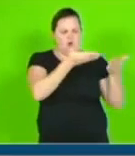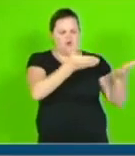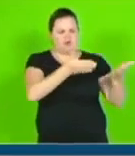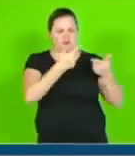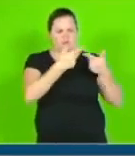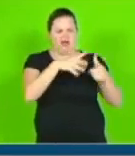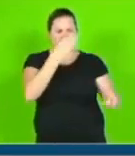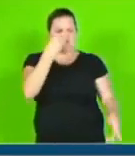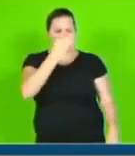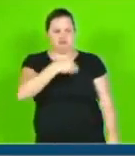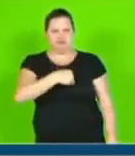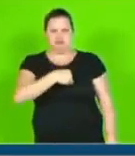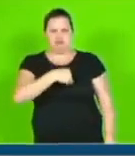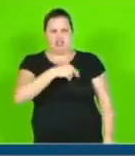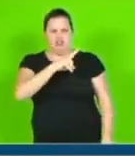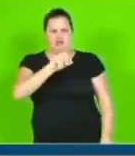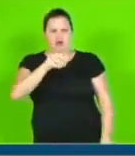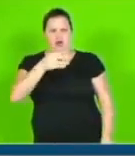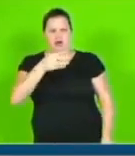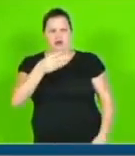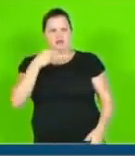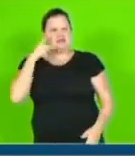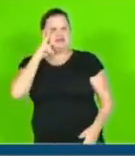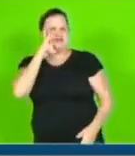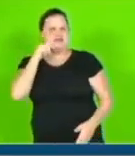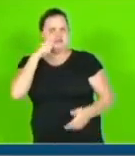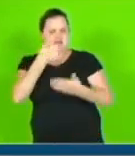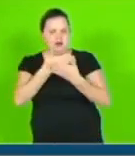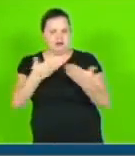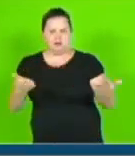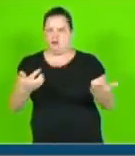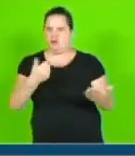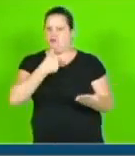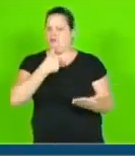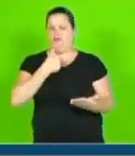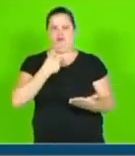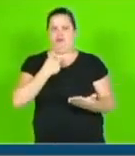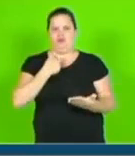who were invited shall taste my supper.